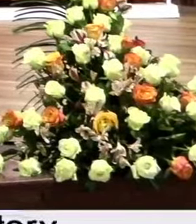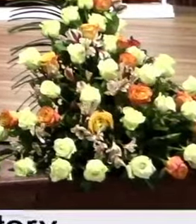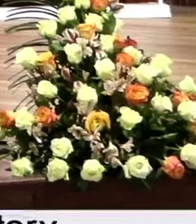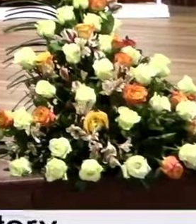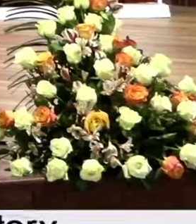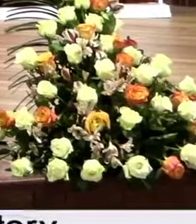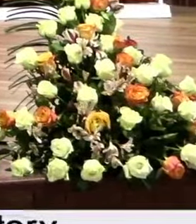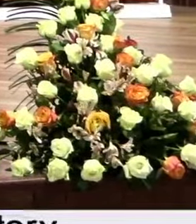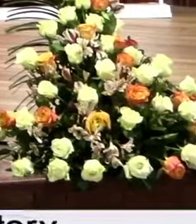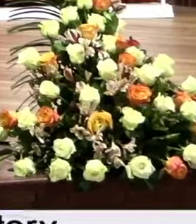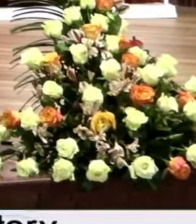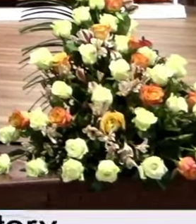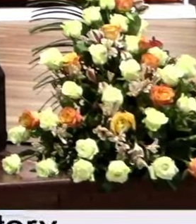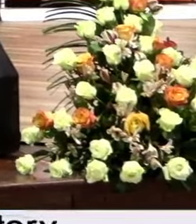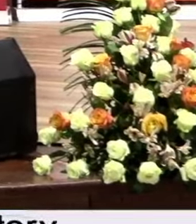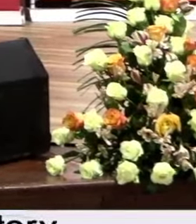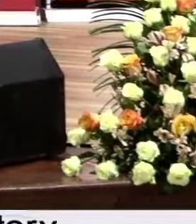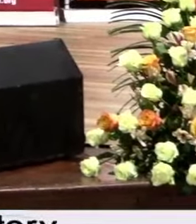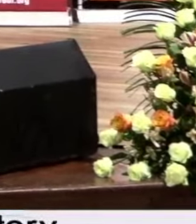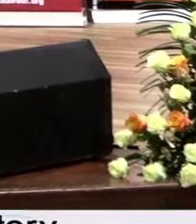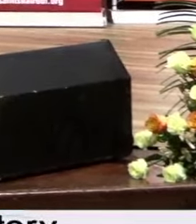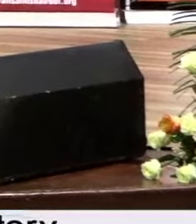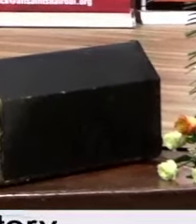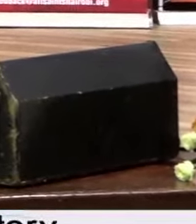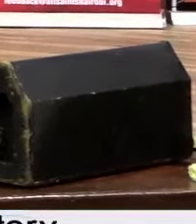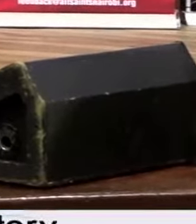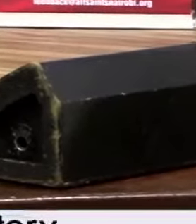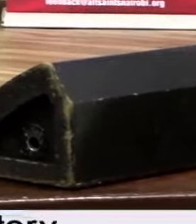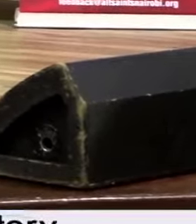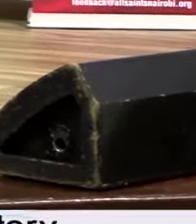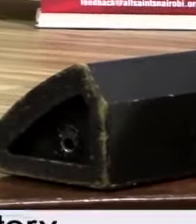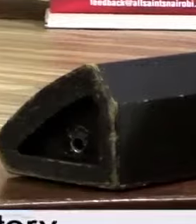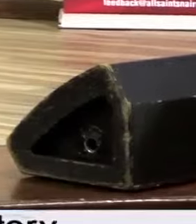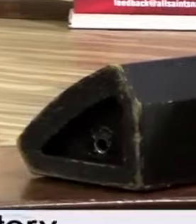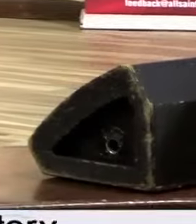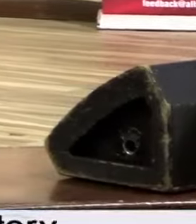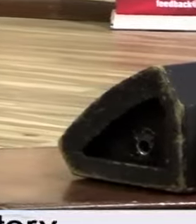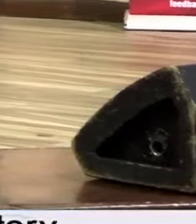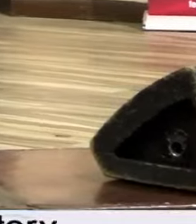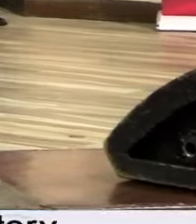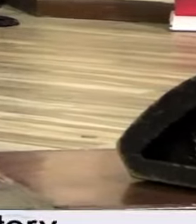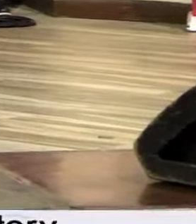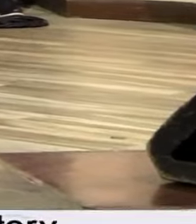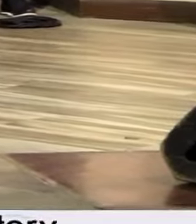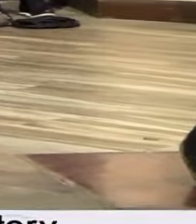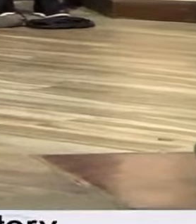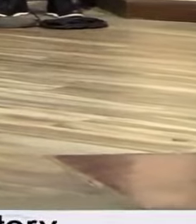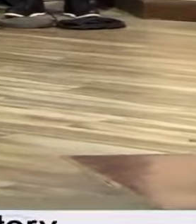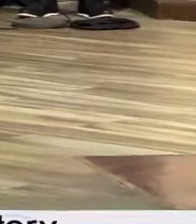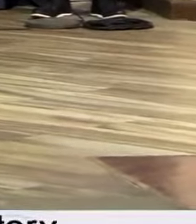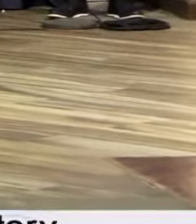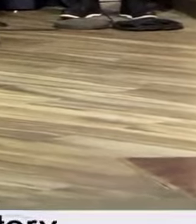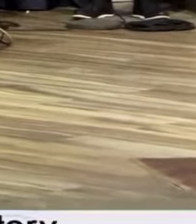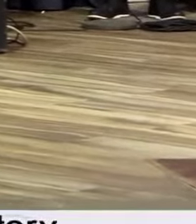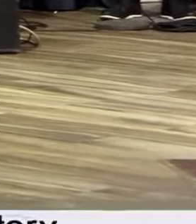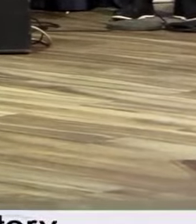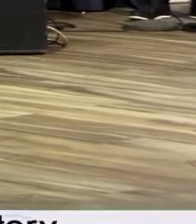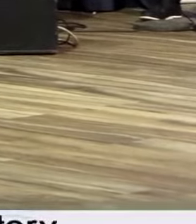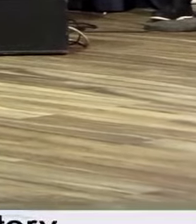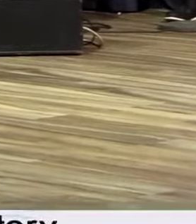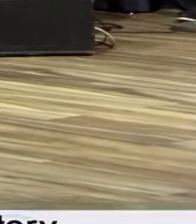up that hand and say, Rev, I'm going through stuff and I just want to I just want to give